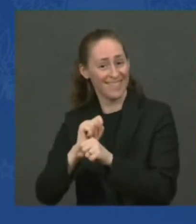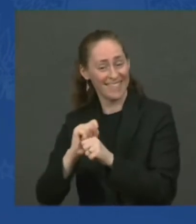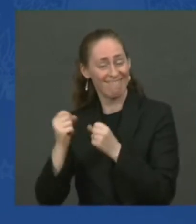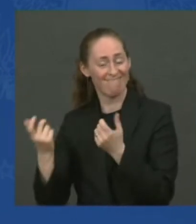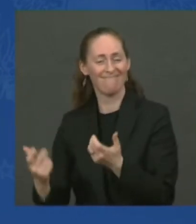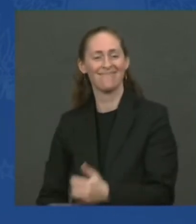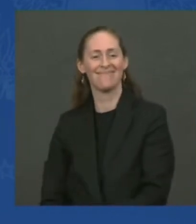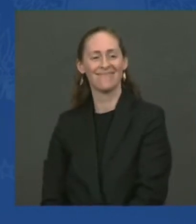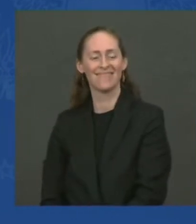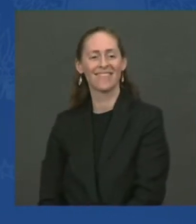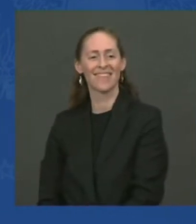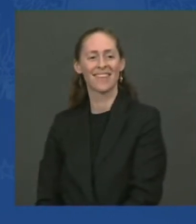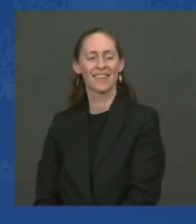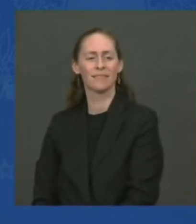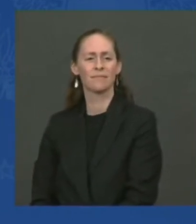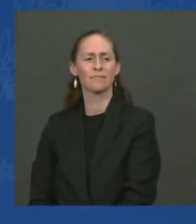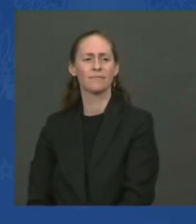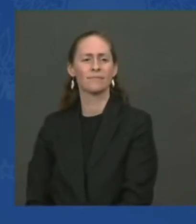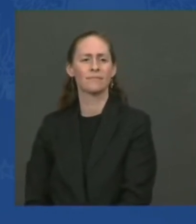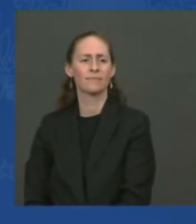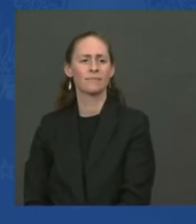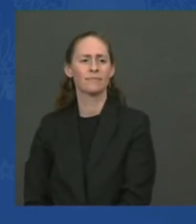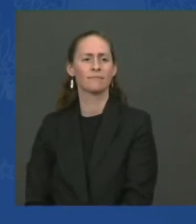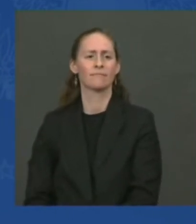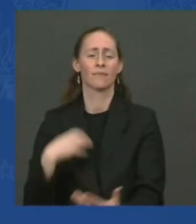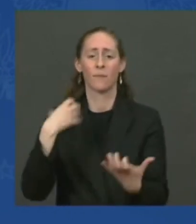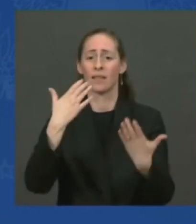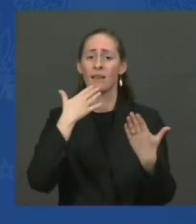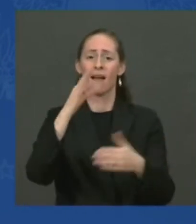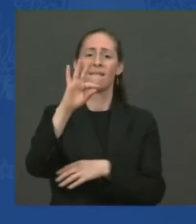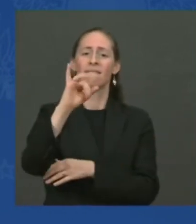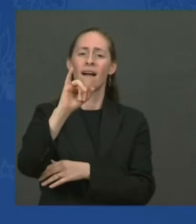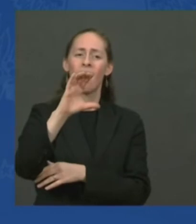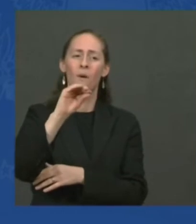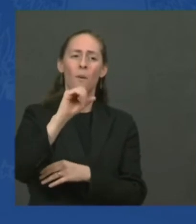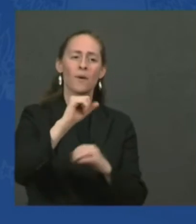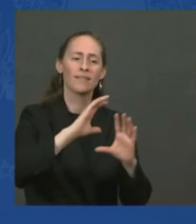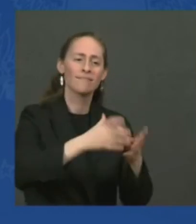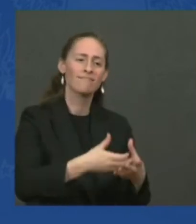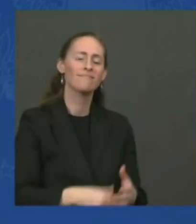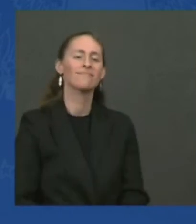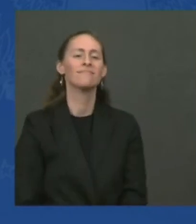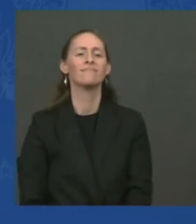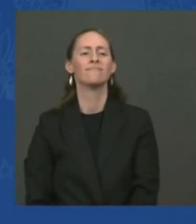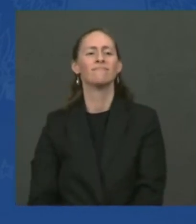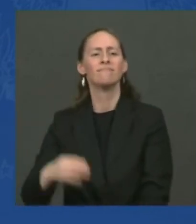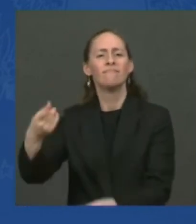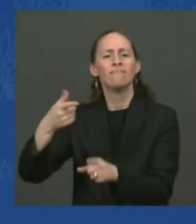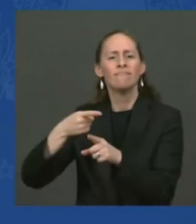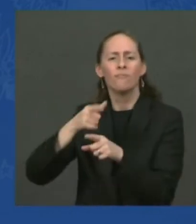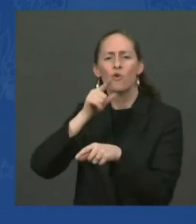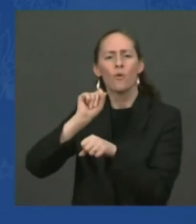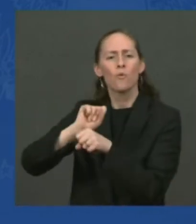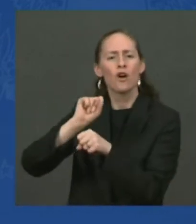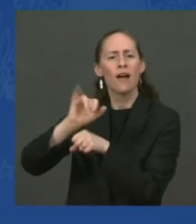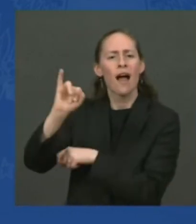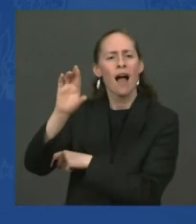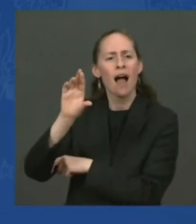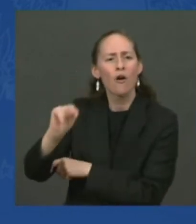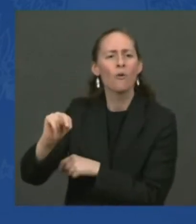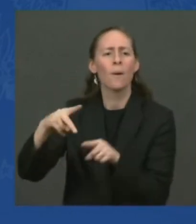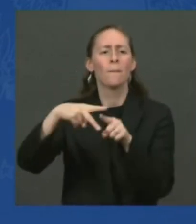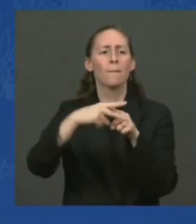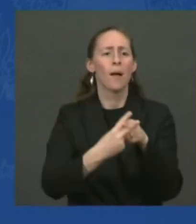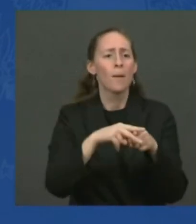Special thanks to the AFL-CIO, the United Auto Workers, electrical workers, the IBW, the iron workers, it goes on, plumbers, pipe fitters, and the